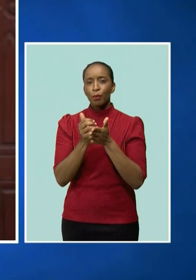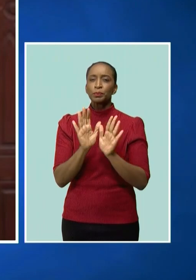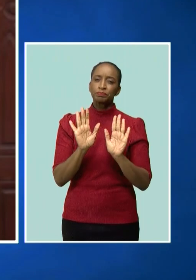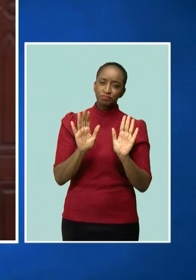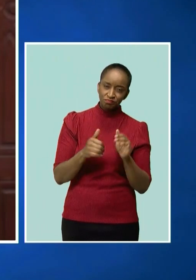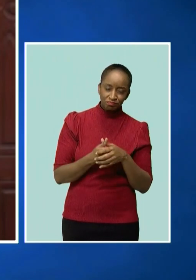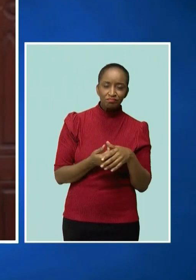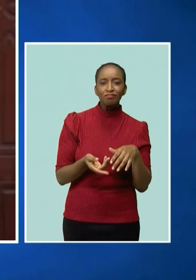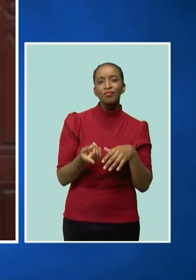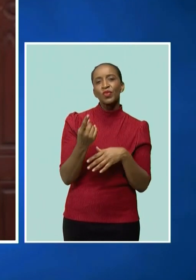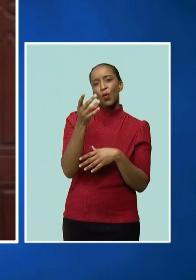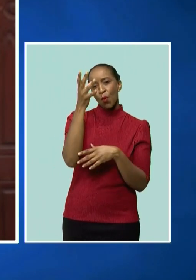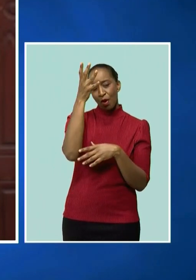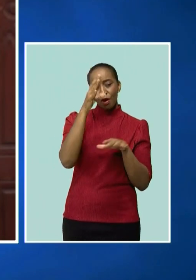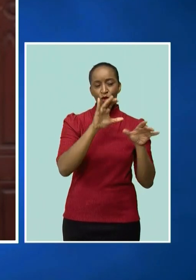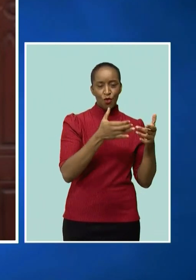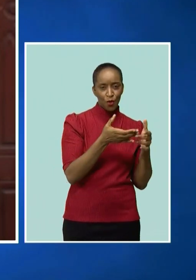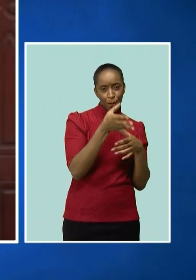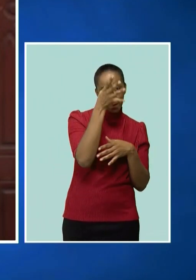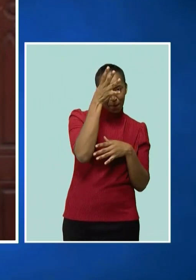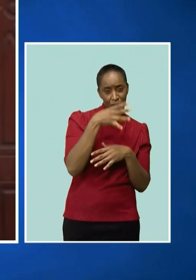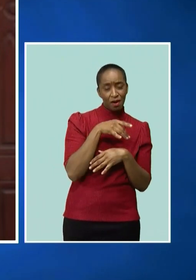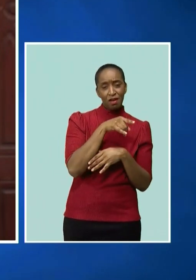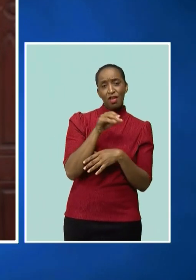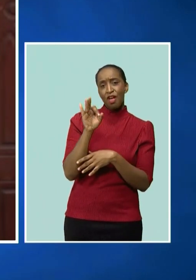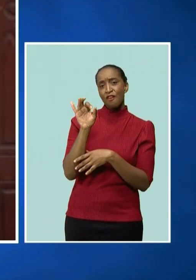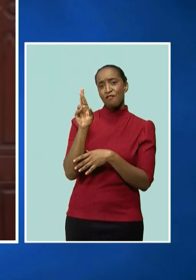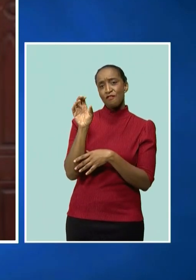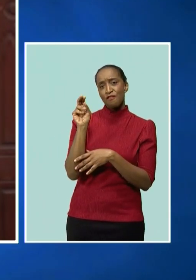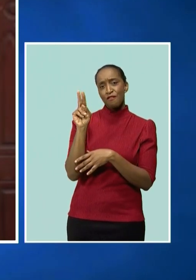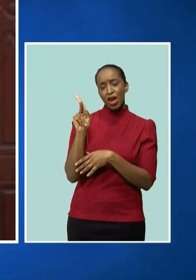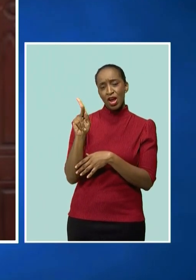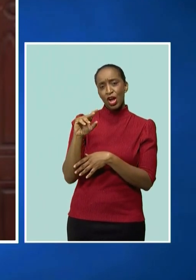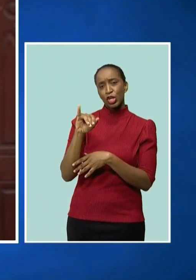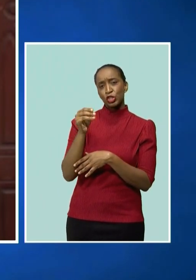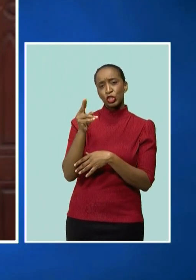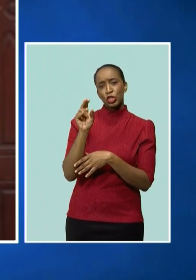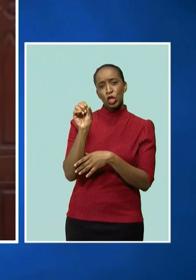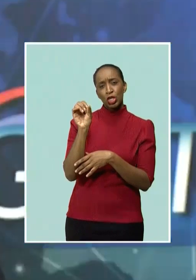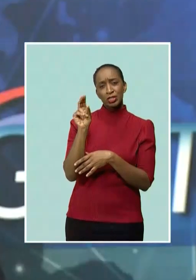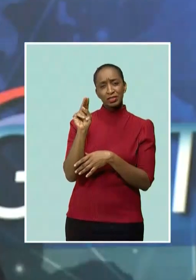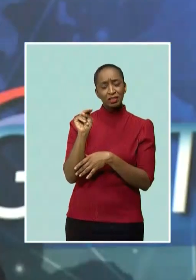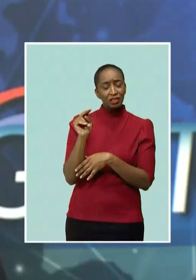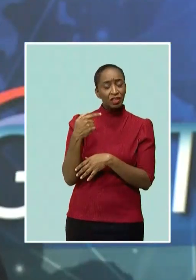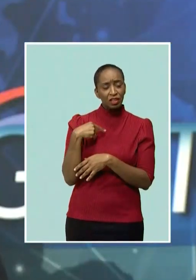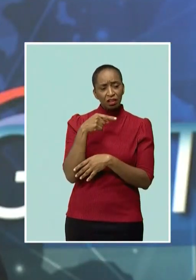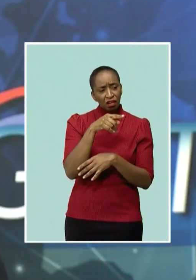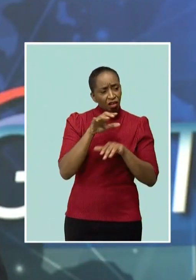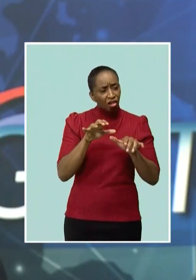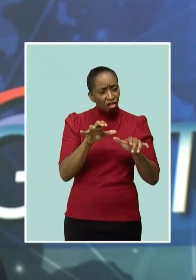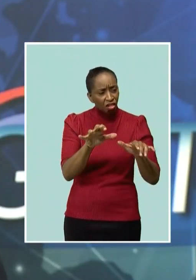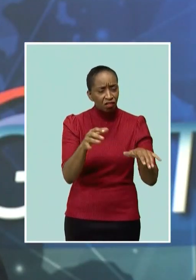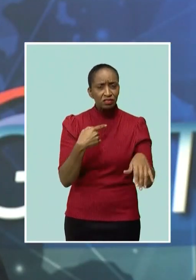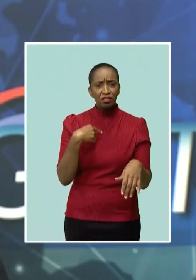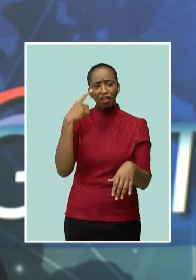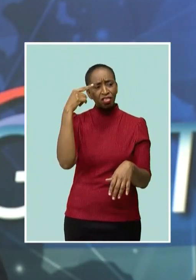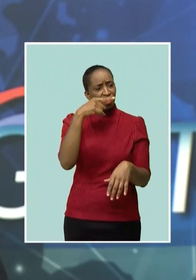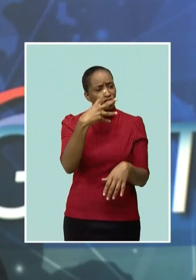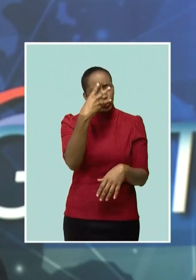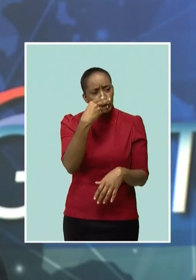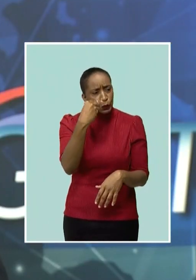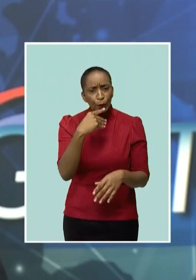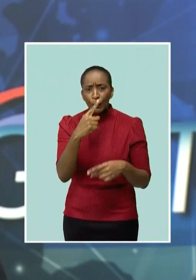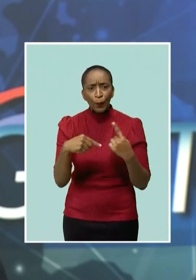say the name of the president, Mr. Frank Johnson, sir. I wonder sometimes if this man sleeps. In other news now, extreme